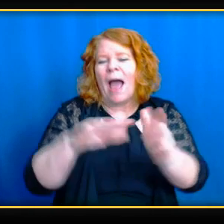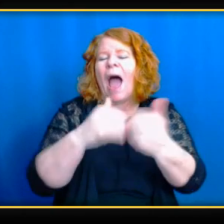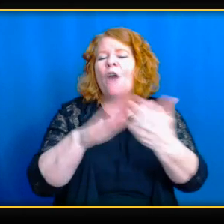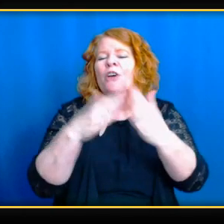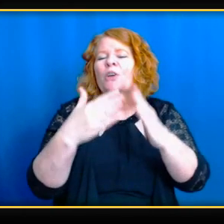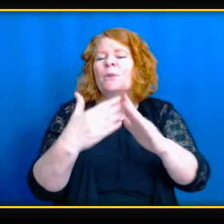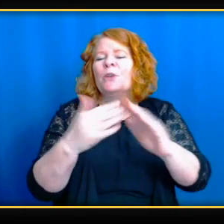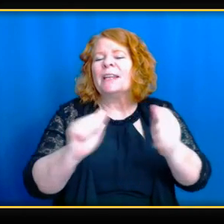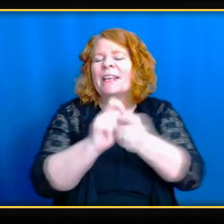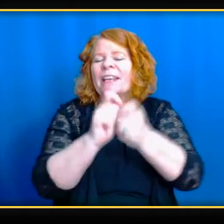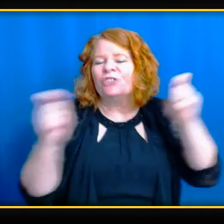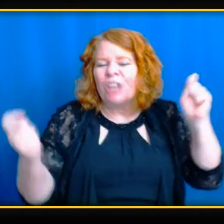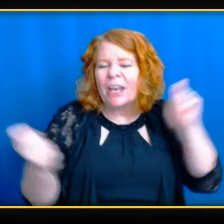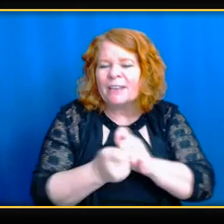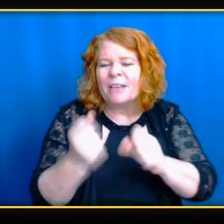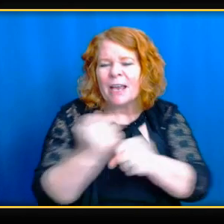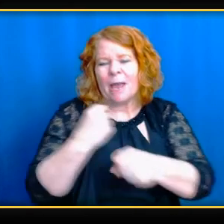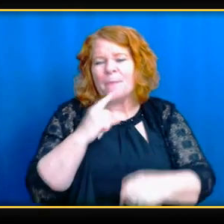part of those changes.